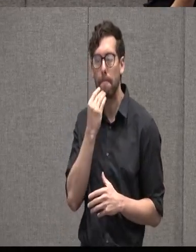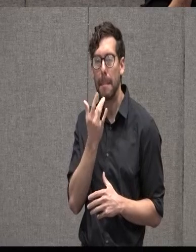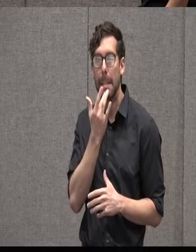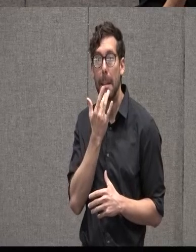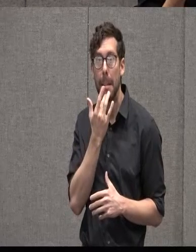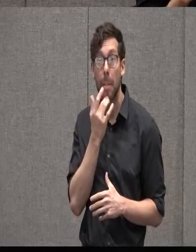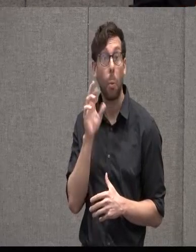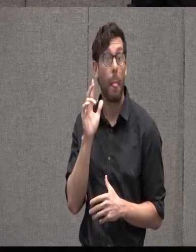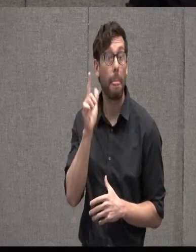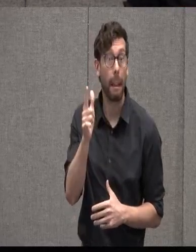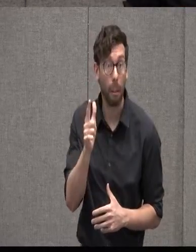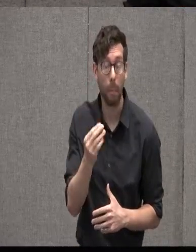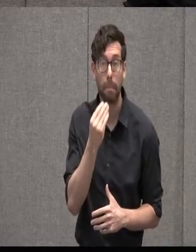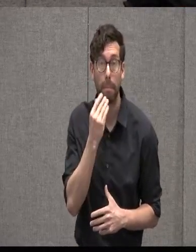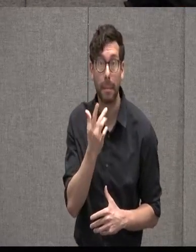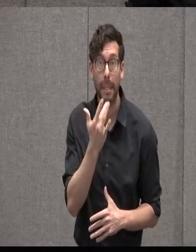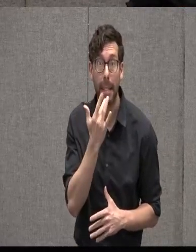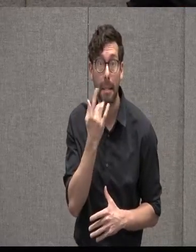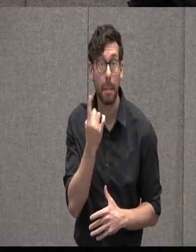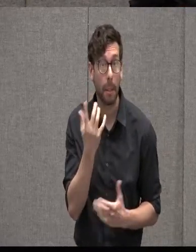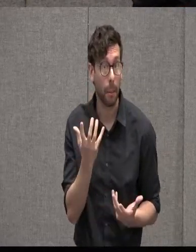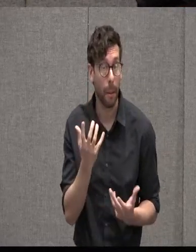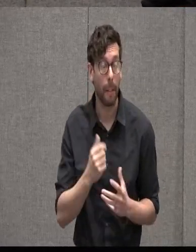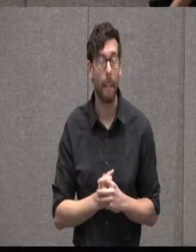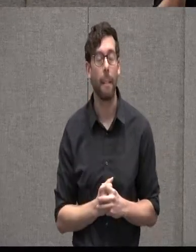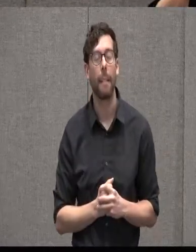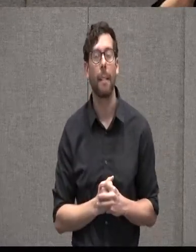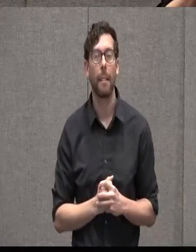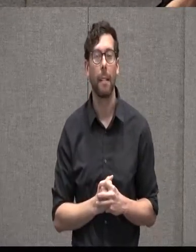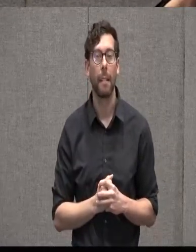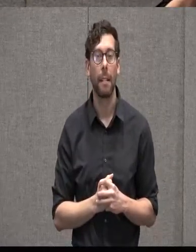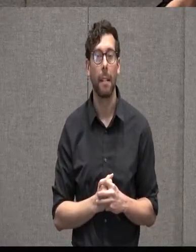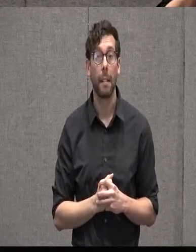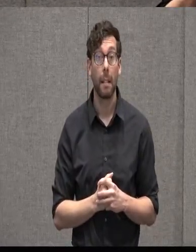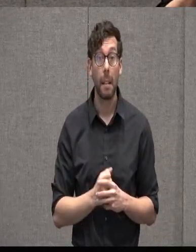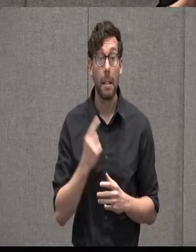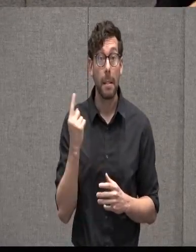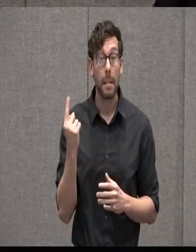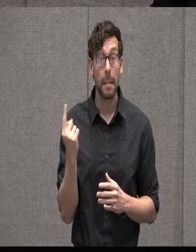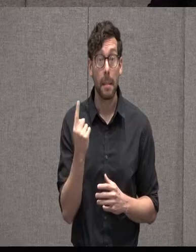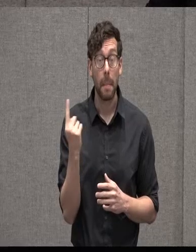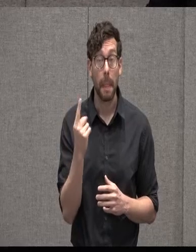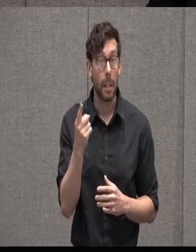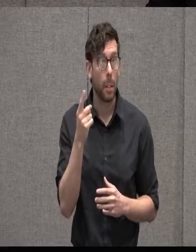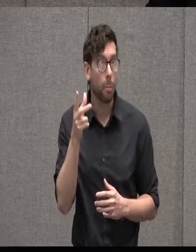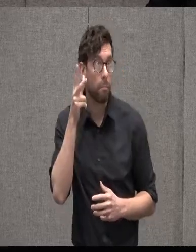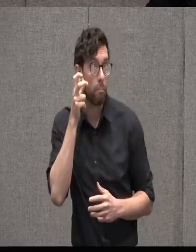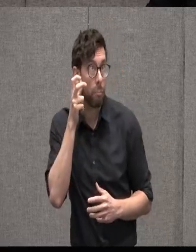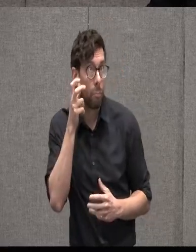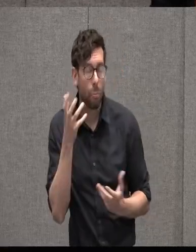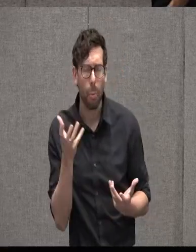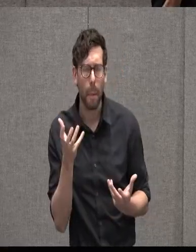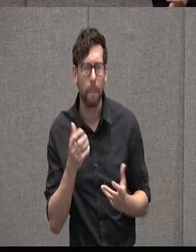How about something you are tasting or tasted earlier today or will taste later today?